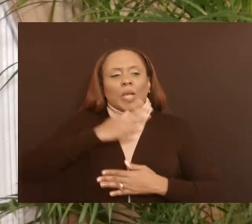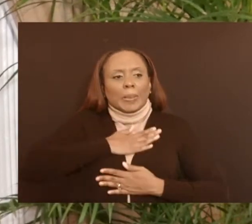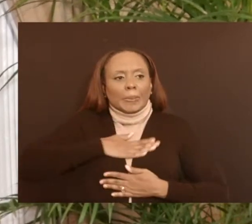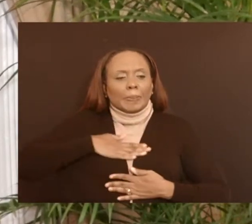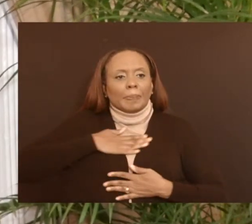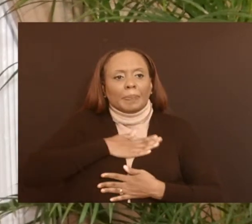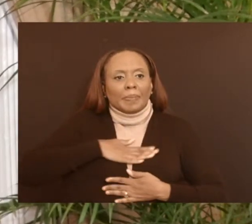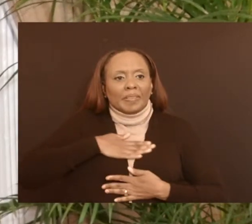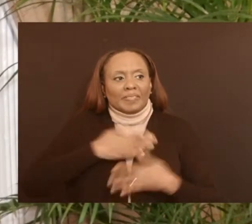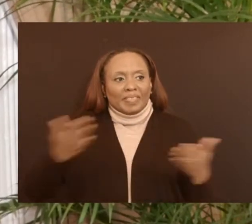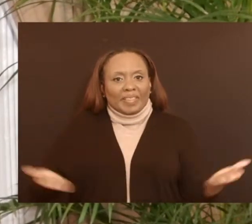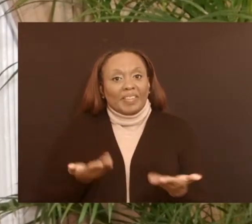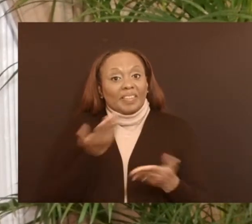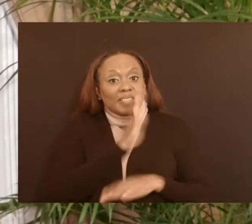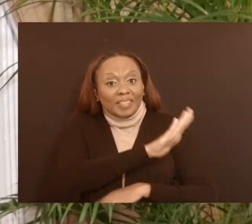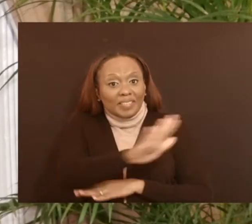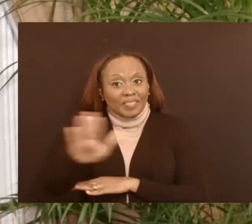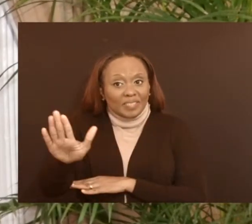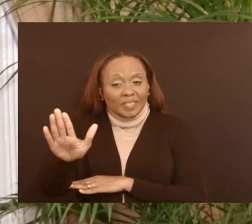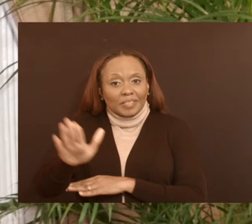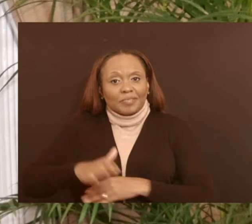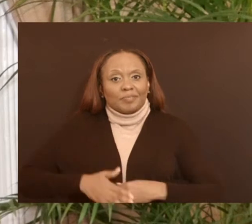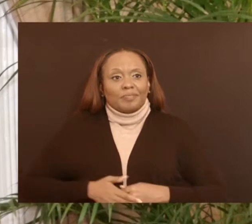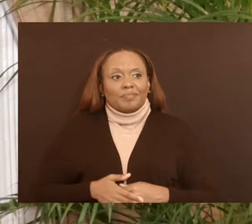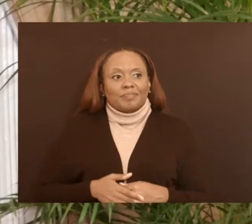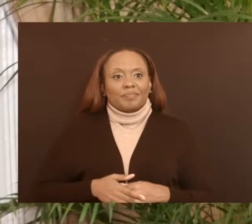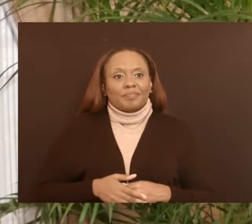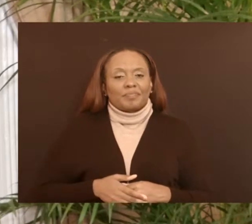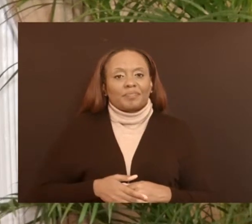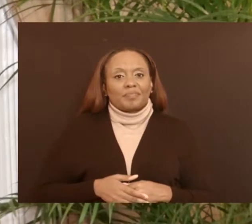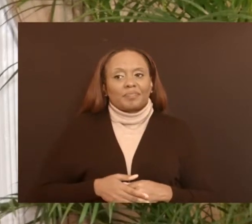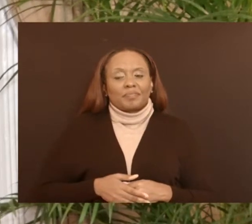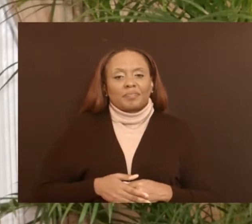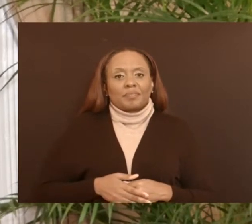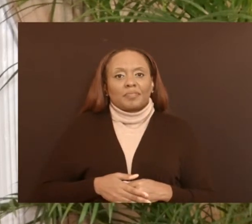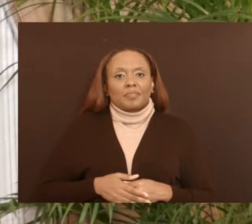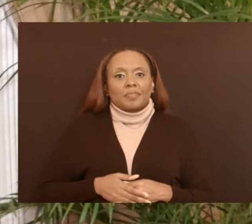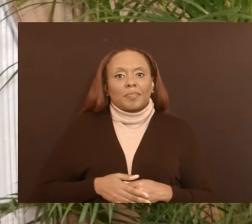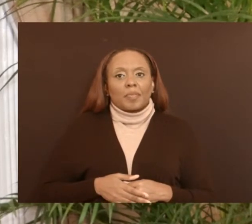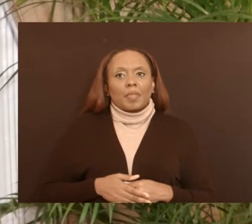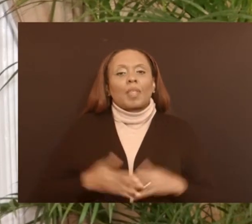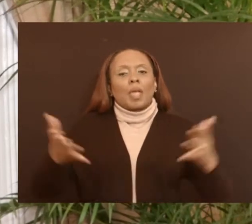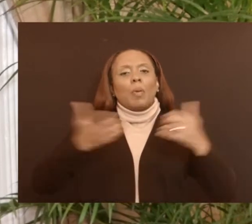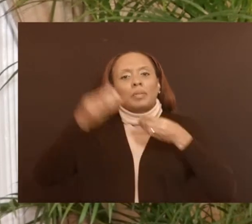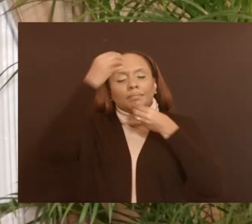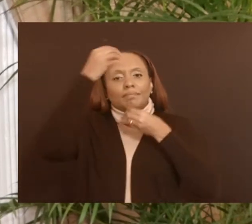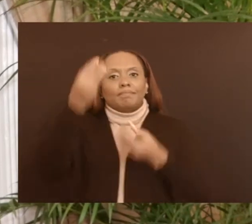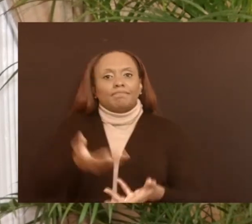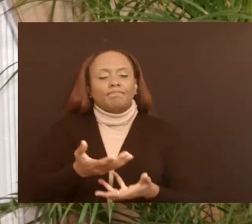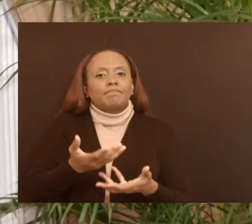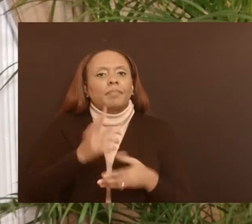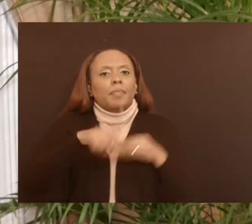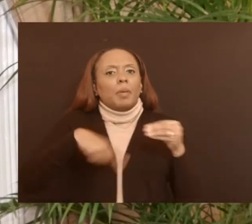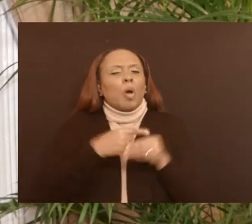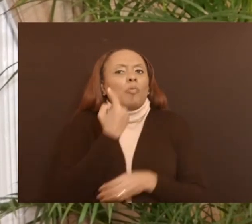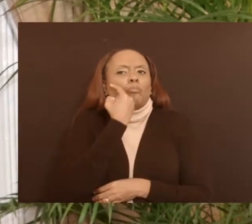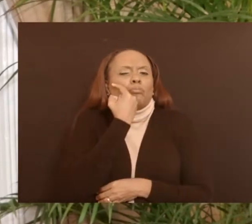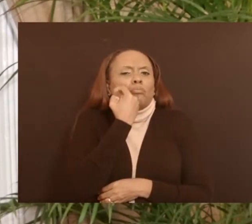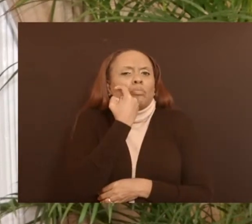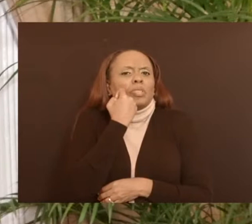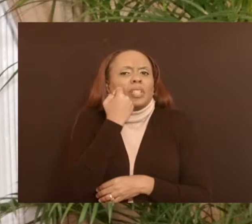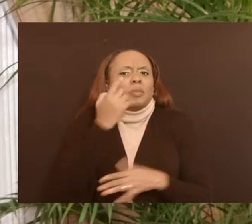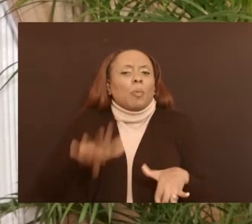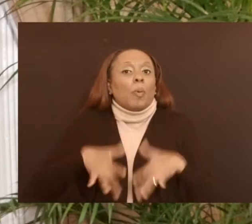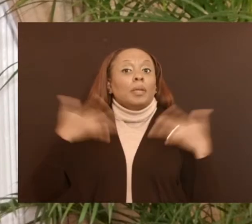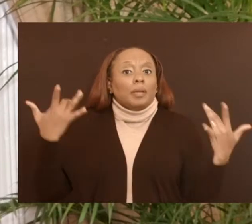afternoon, and I would like to update the country on what has happened in the last few days.